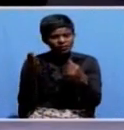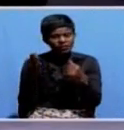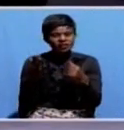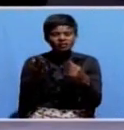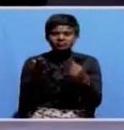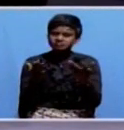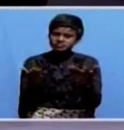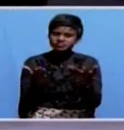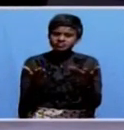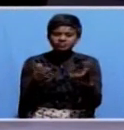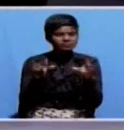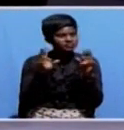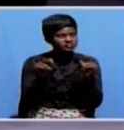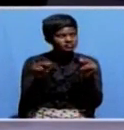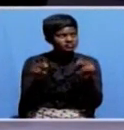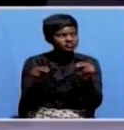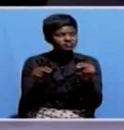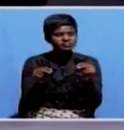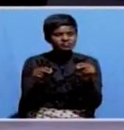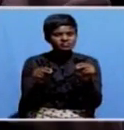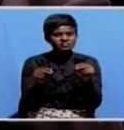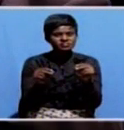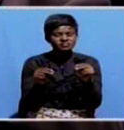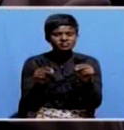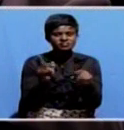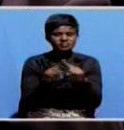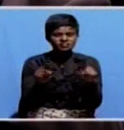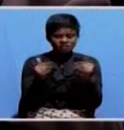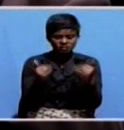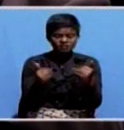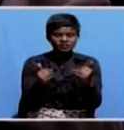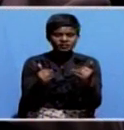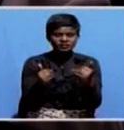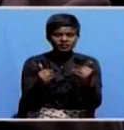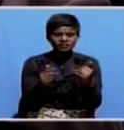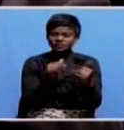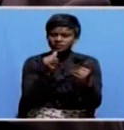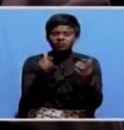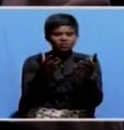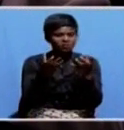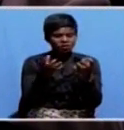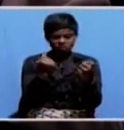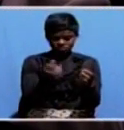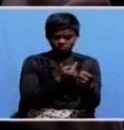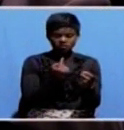protested heavily? No. He went, he didn't want to go on his